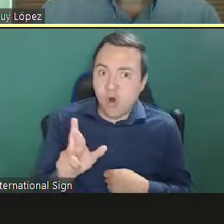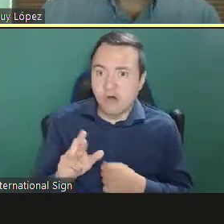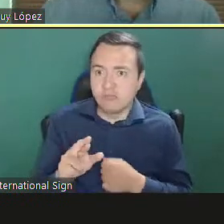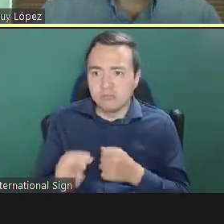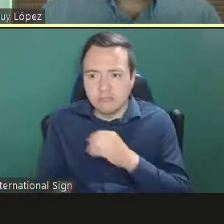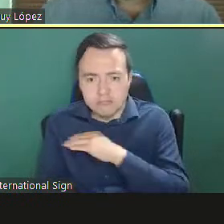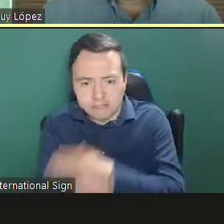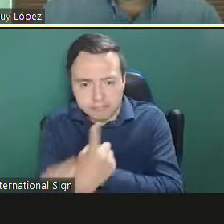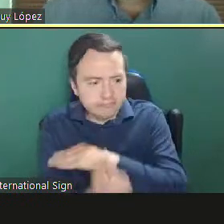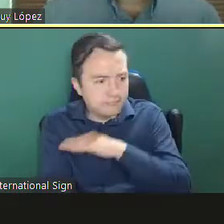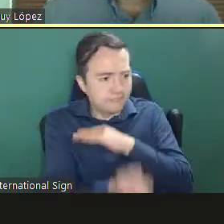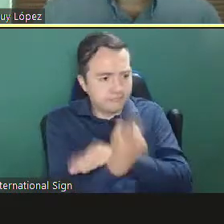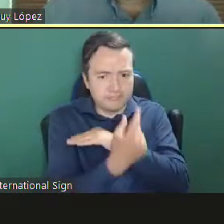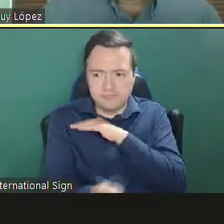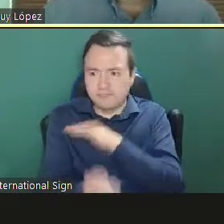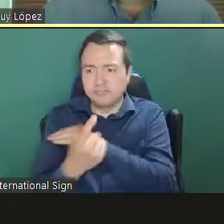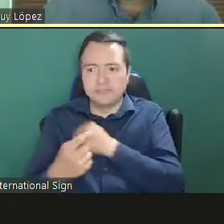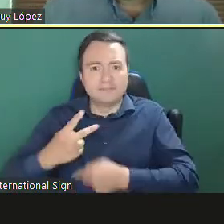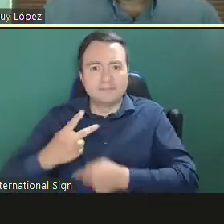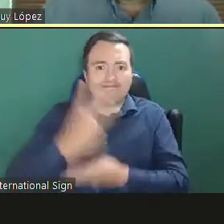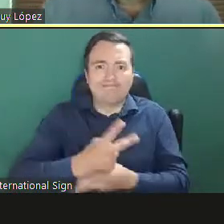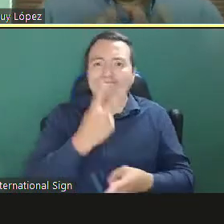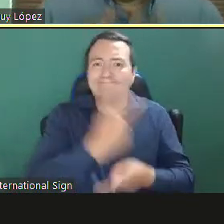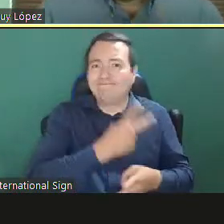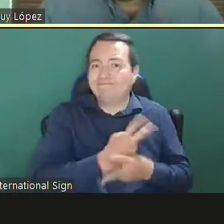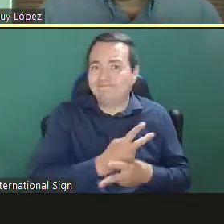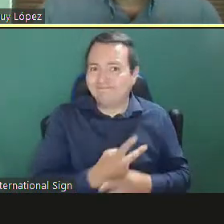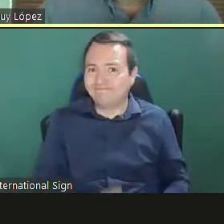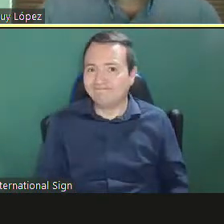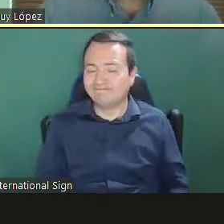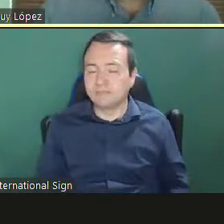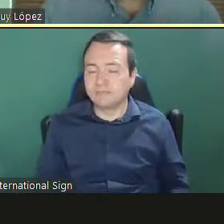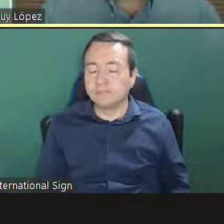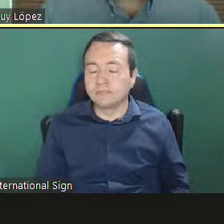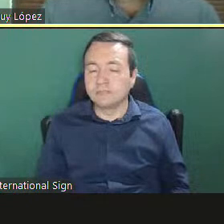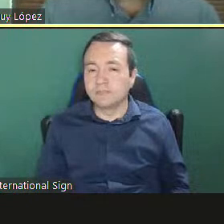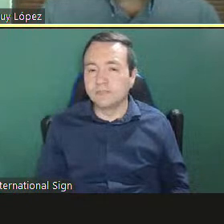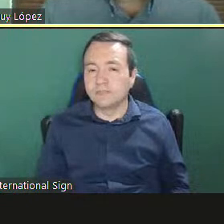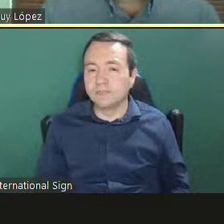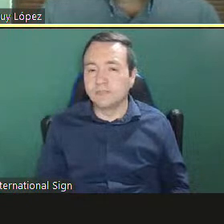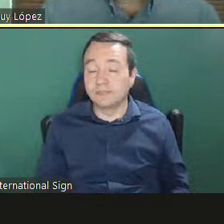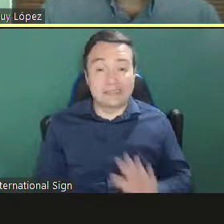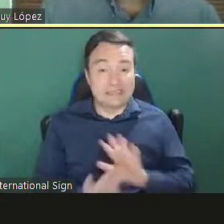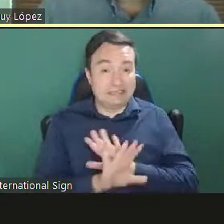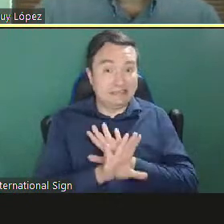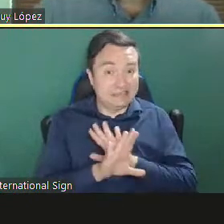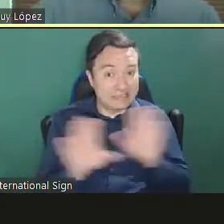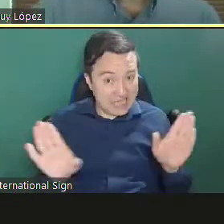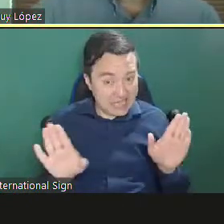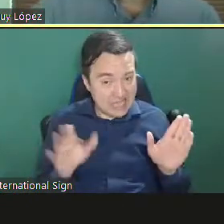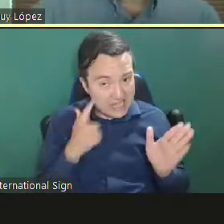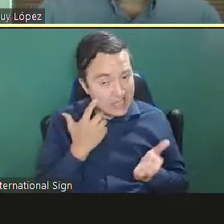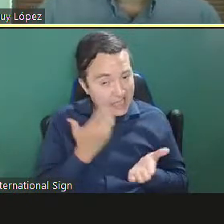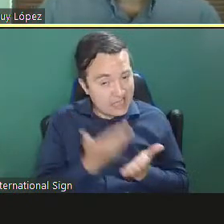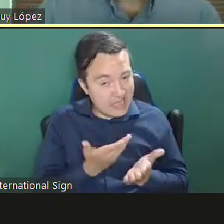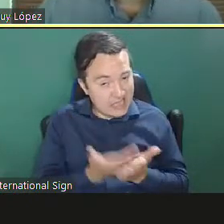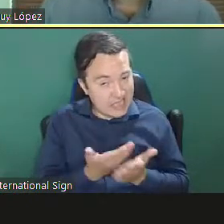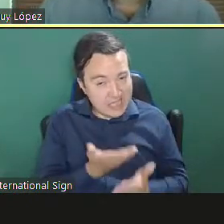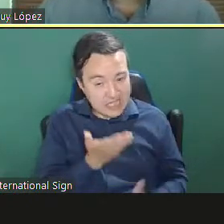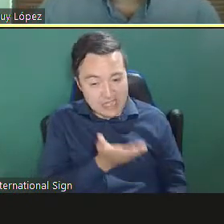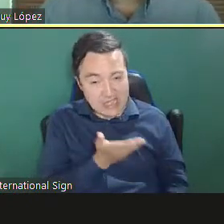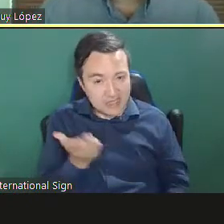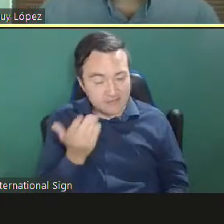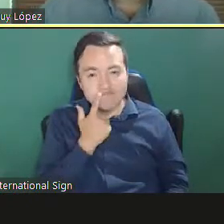risk factors that underlie the increase in these diseases. Once this was